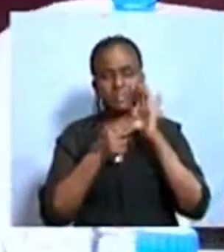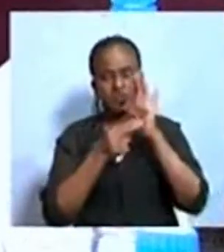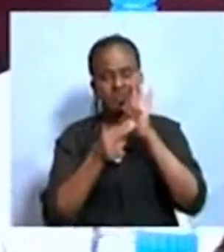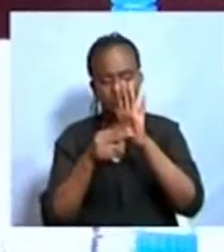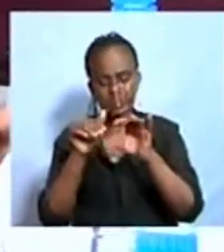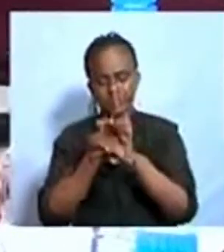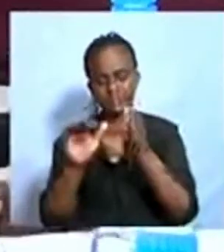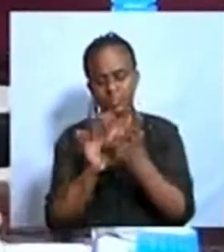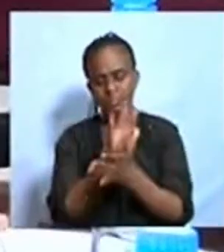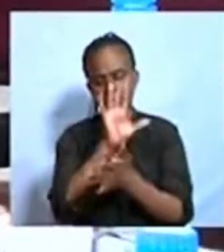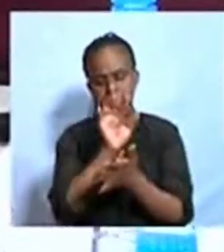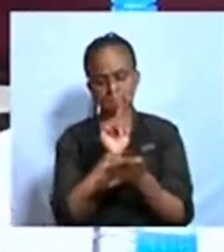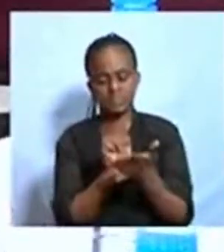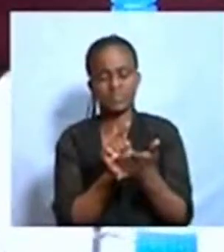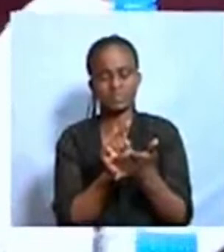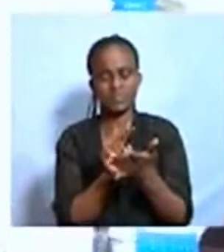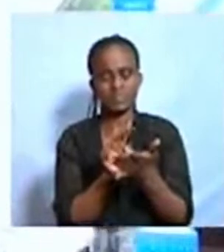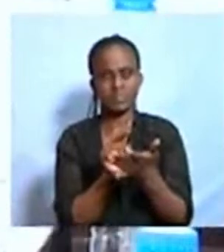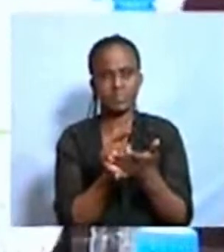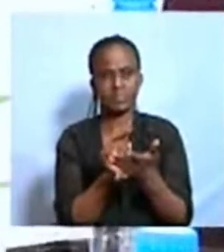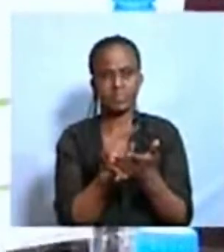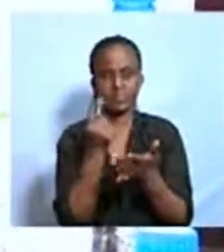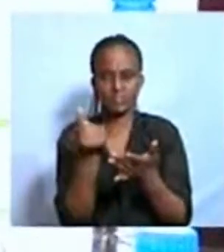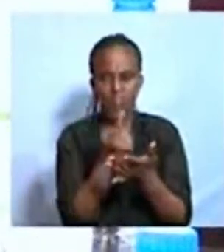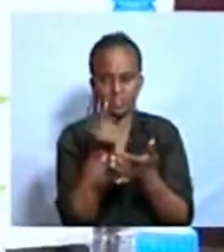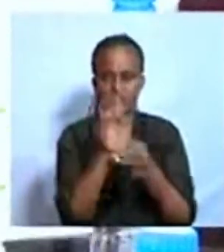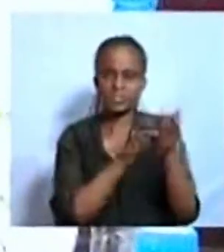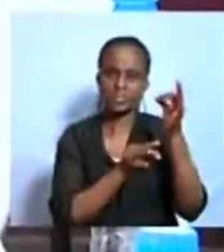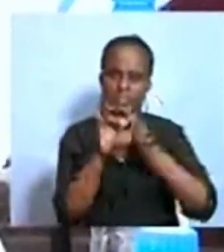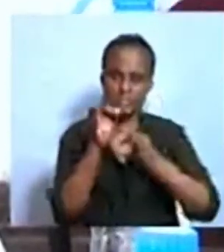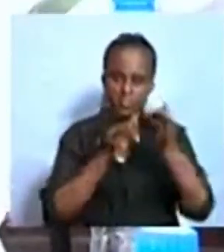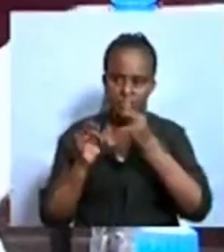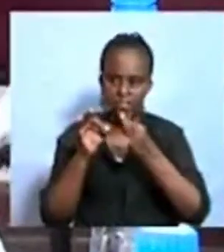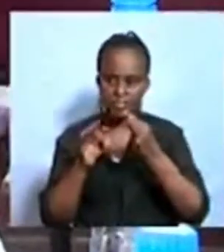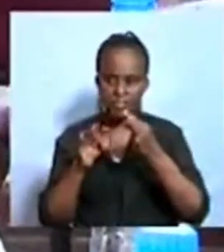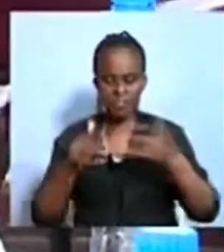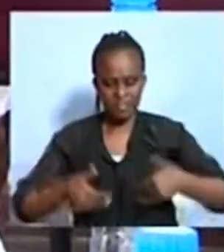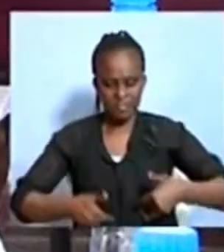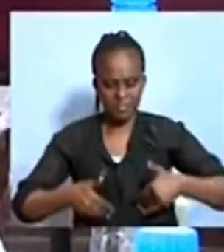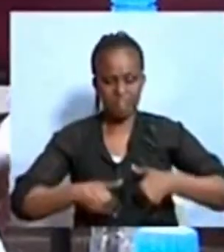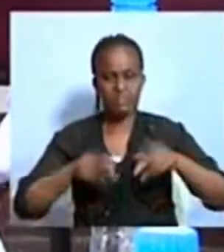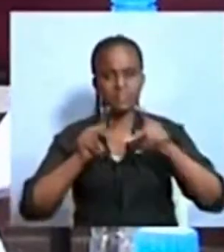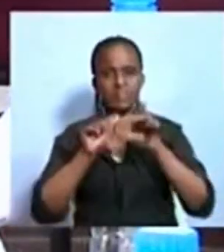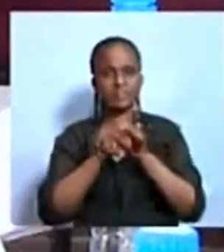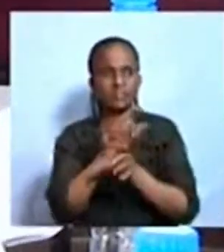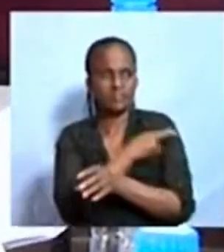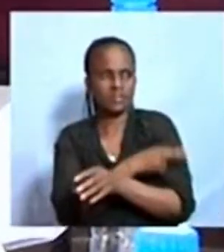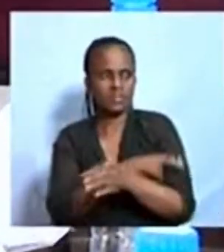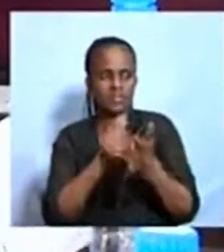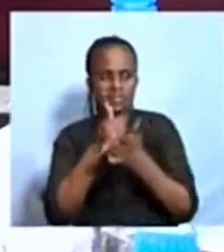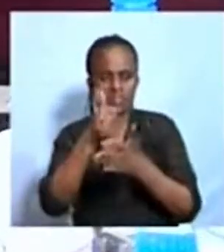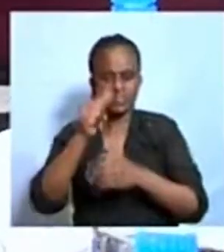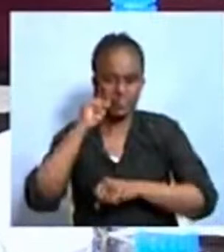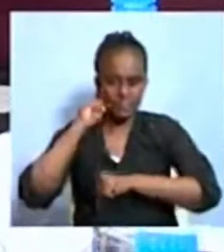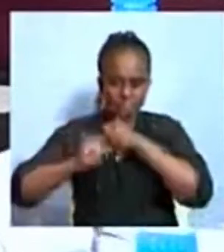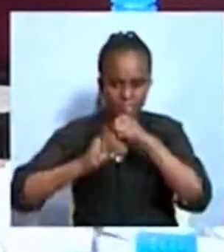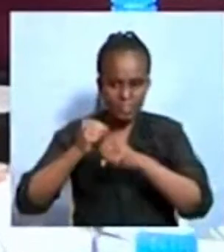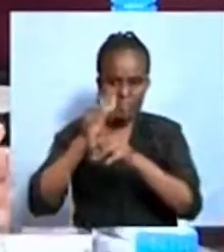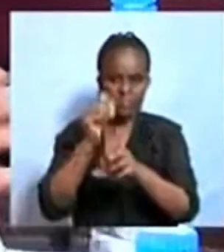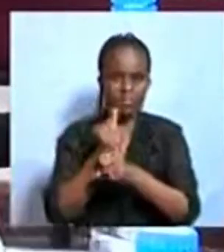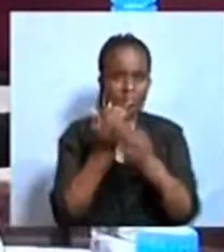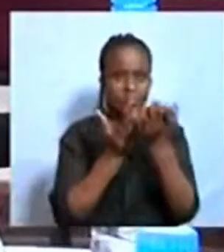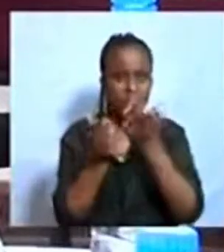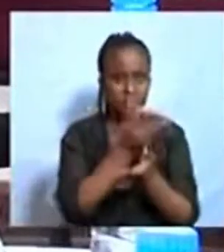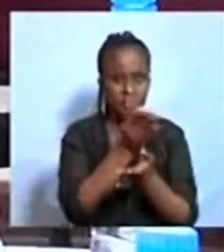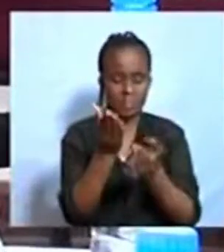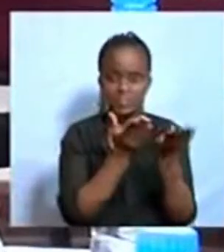9 here are narrations from actual young people in health facilities on how they've struggled to get services because these